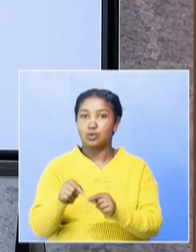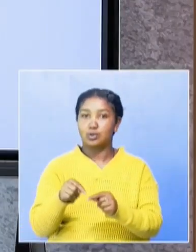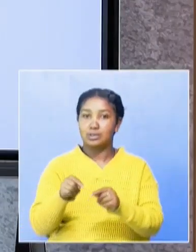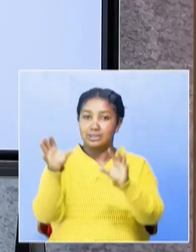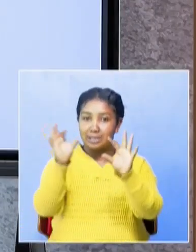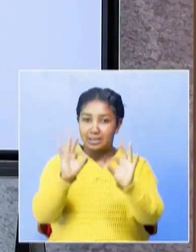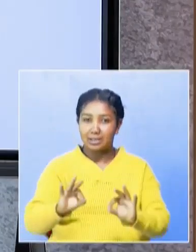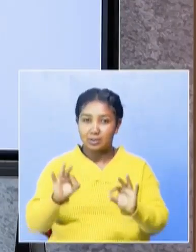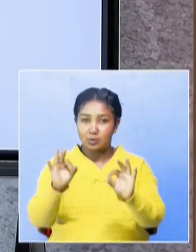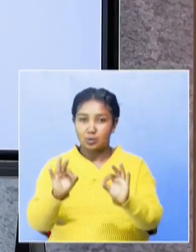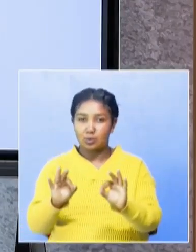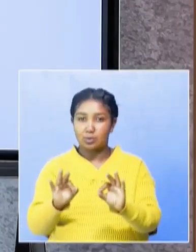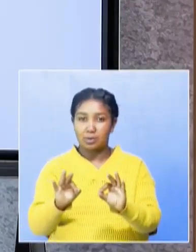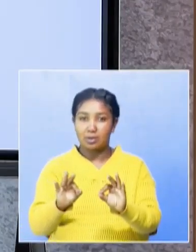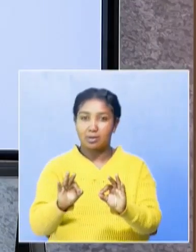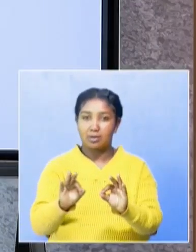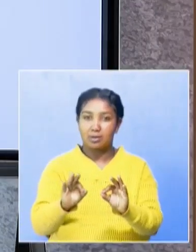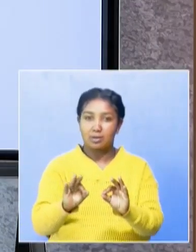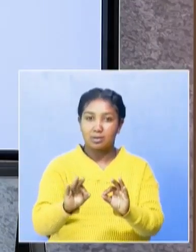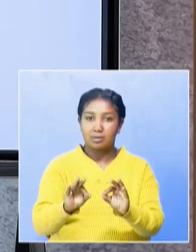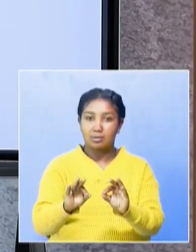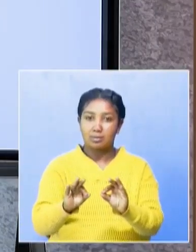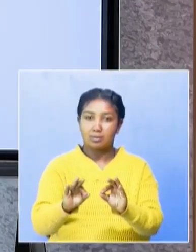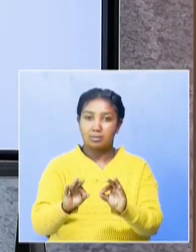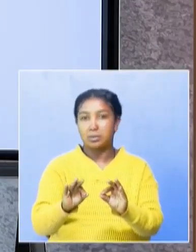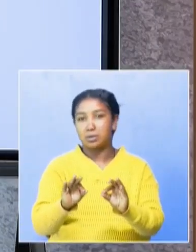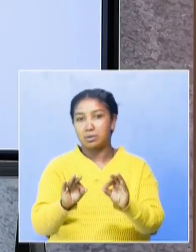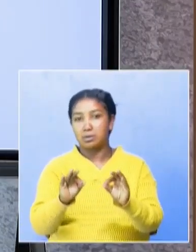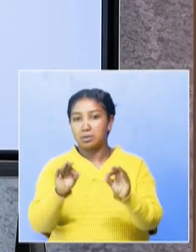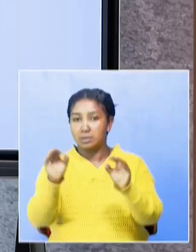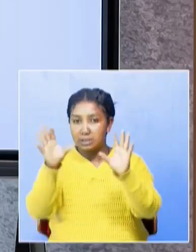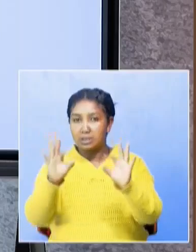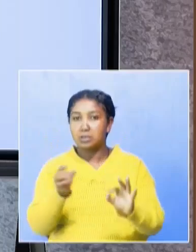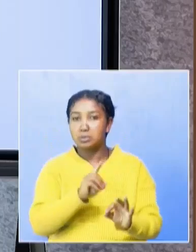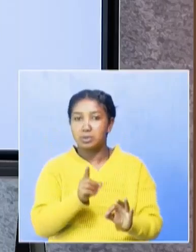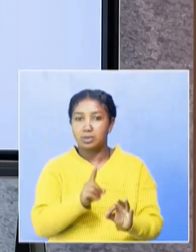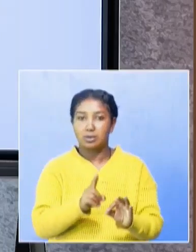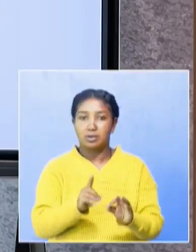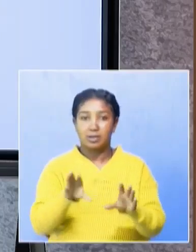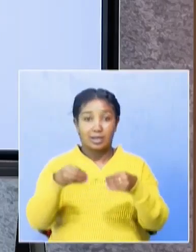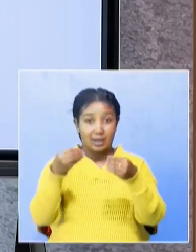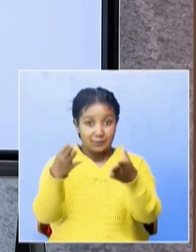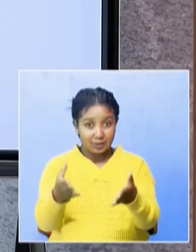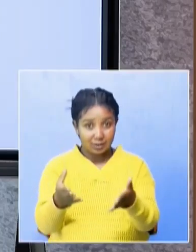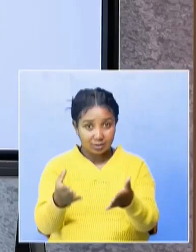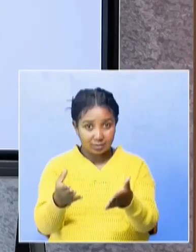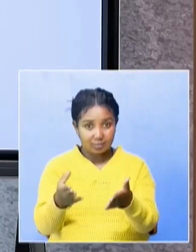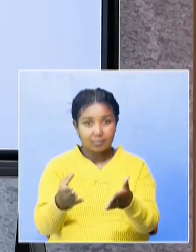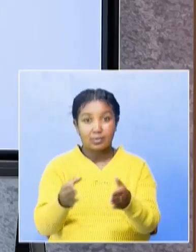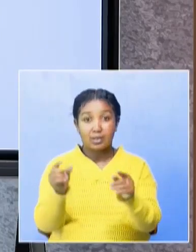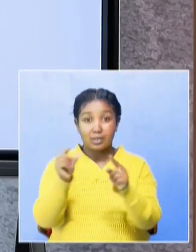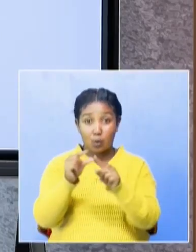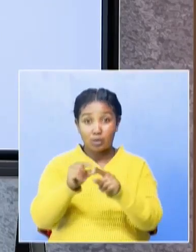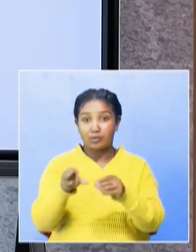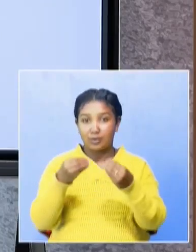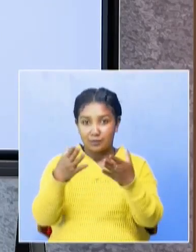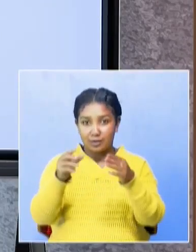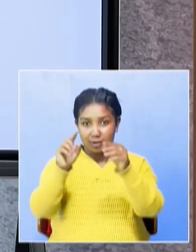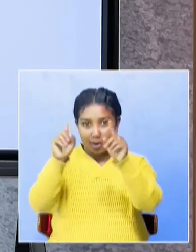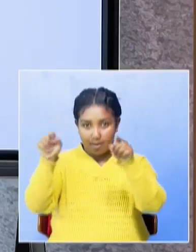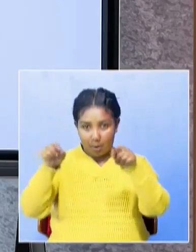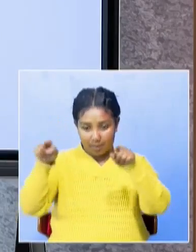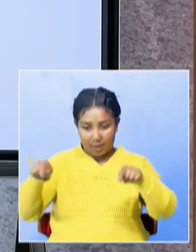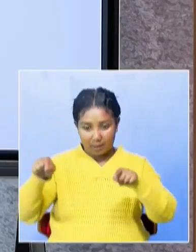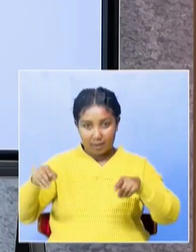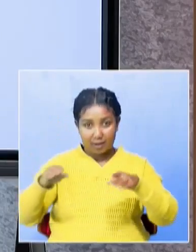the sentence just whether it is, put the sentence which is given, the word which is given in